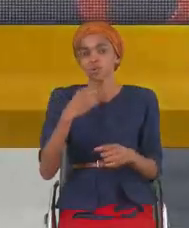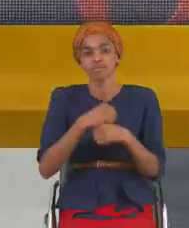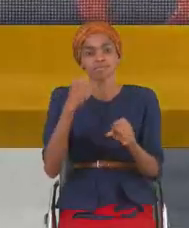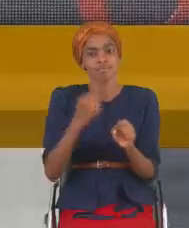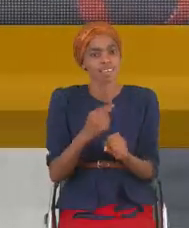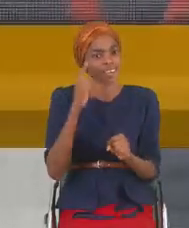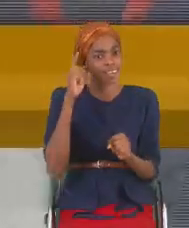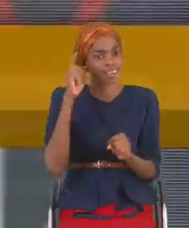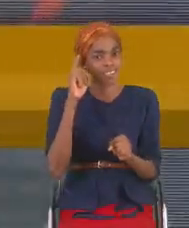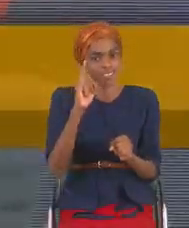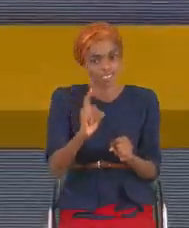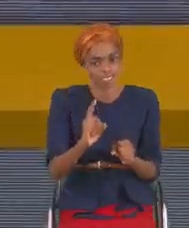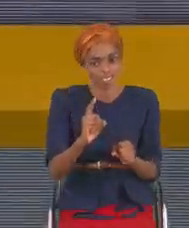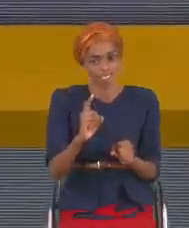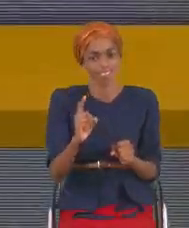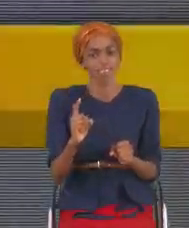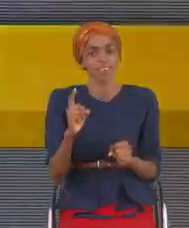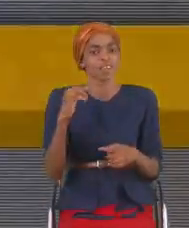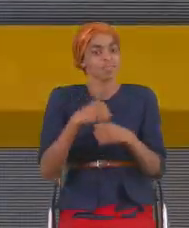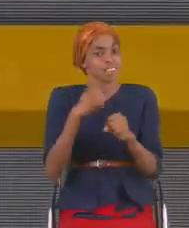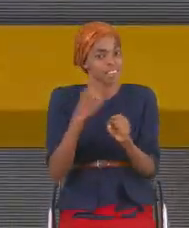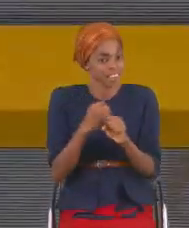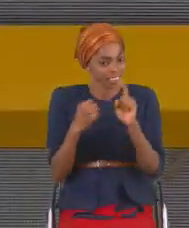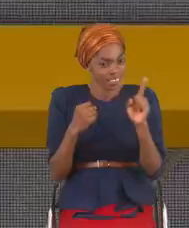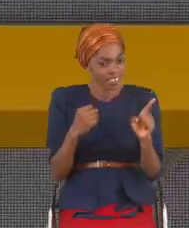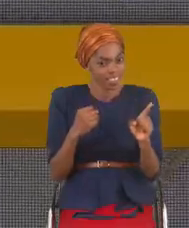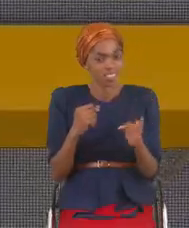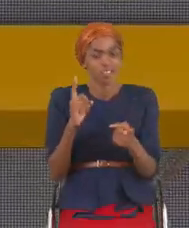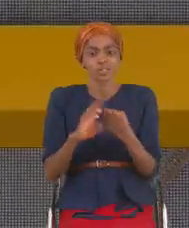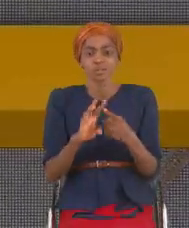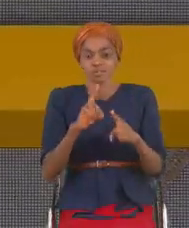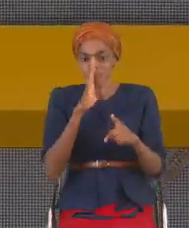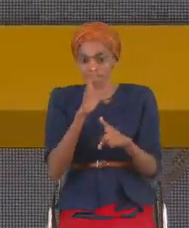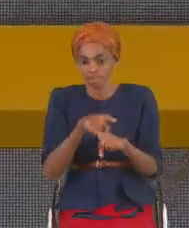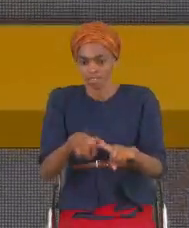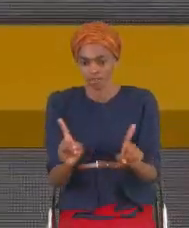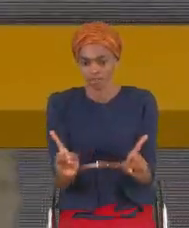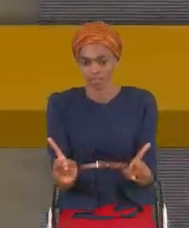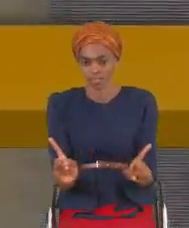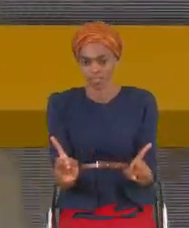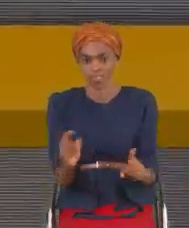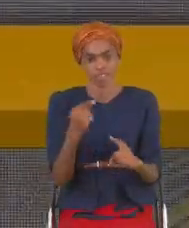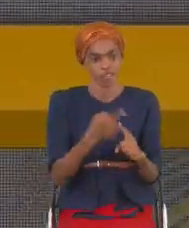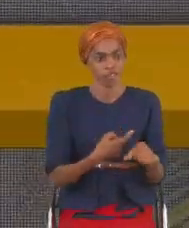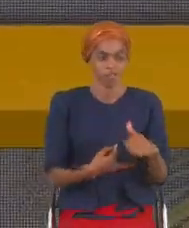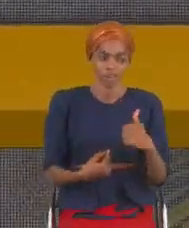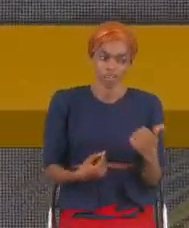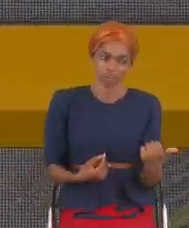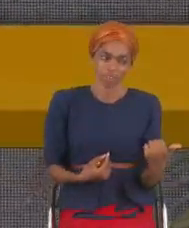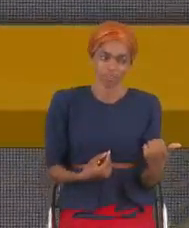thee naked thee make thee to differ from another